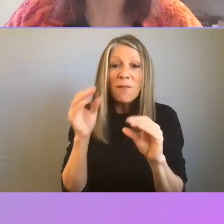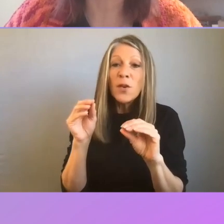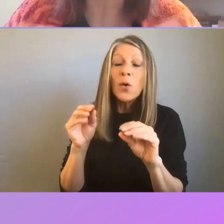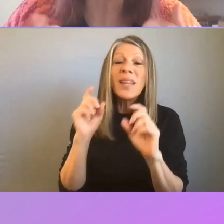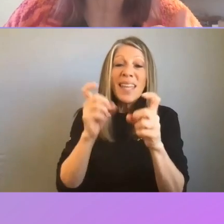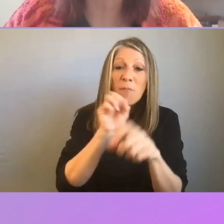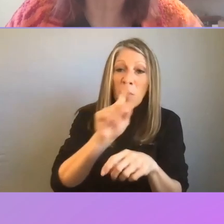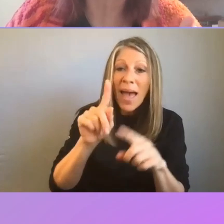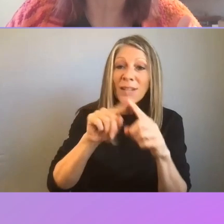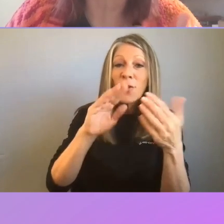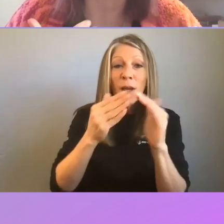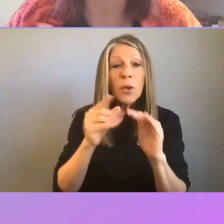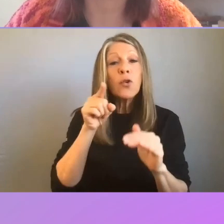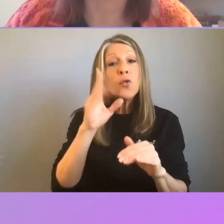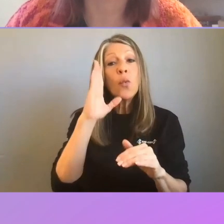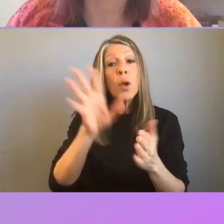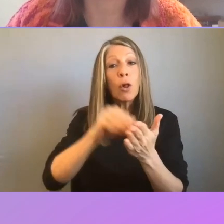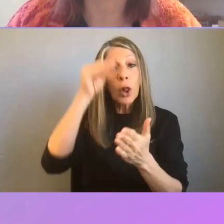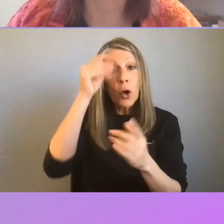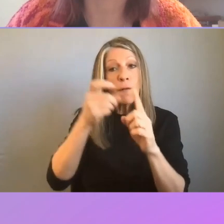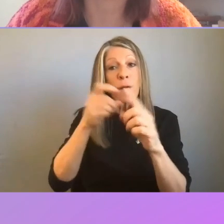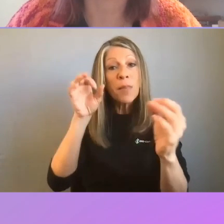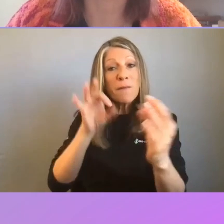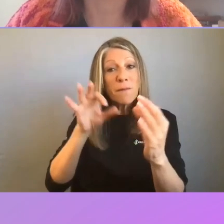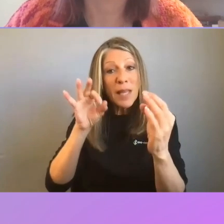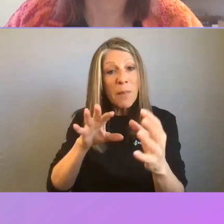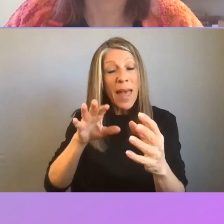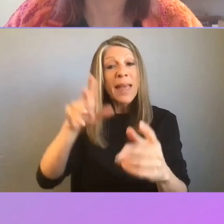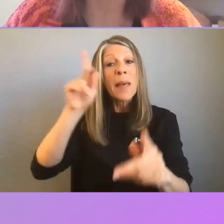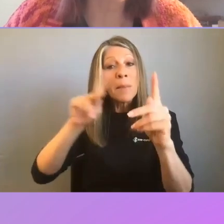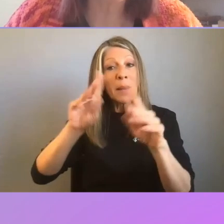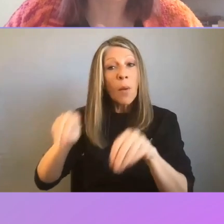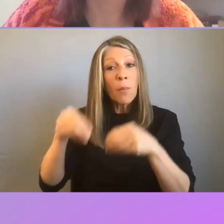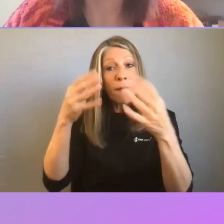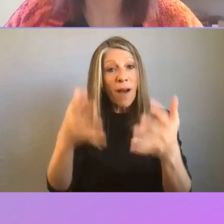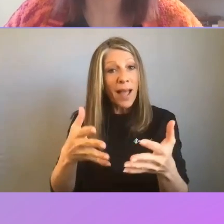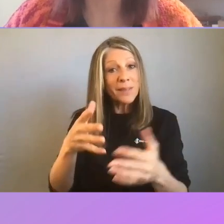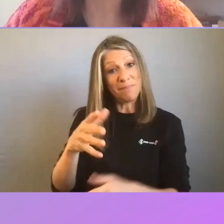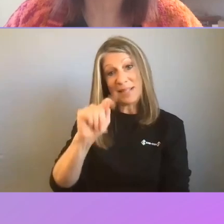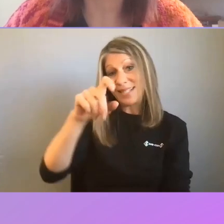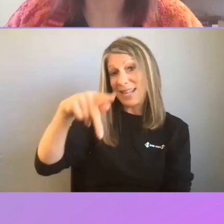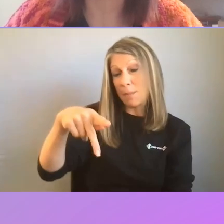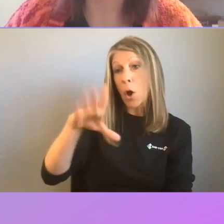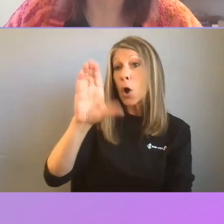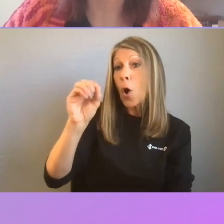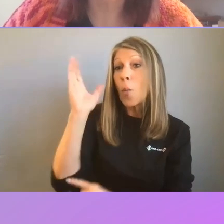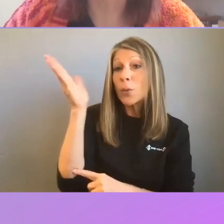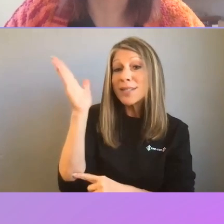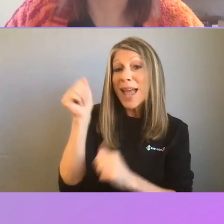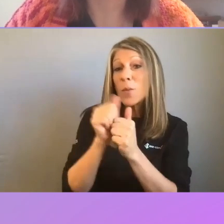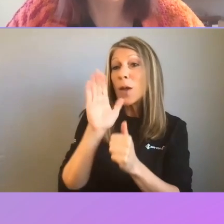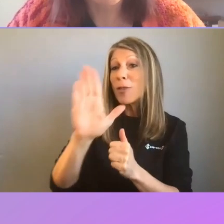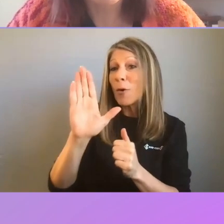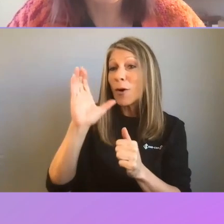the community, you too will learn from the feedback that people provide. Here's a tip. Co-present with your